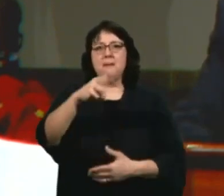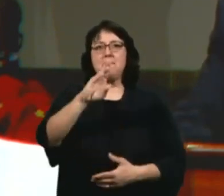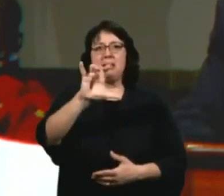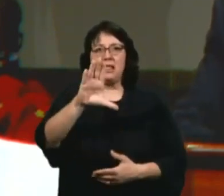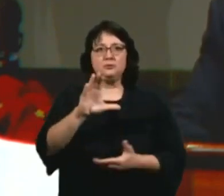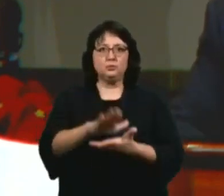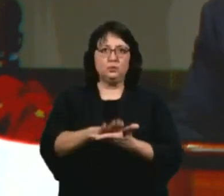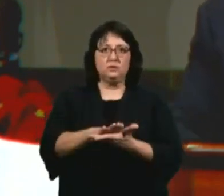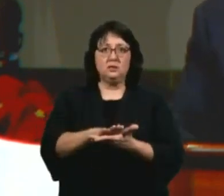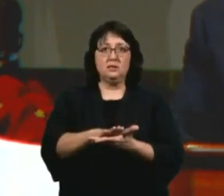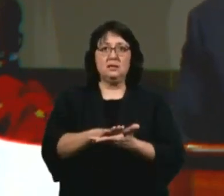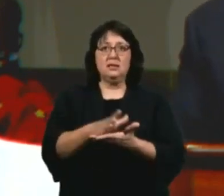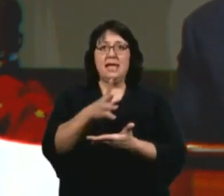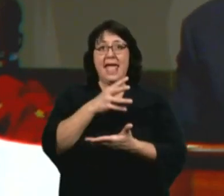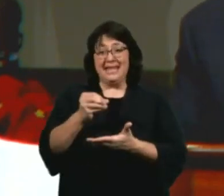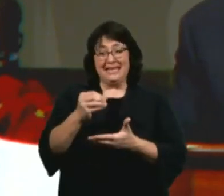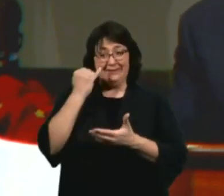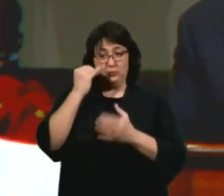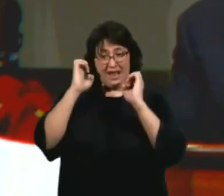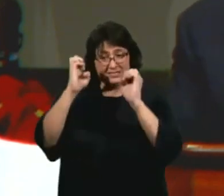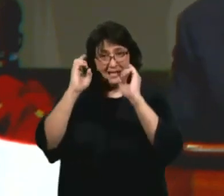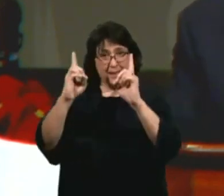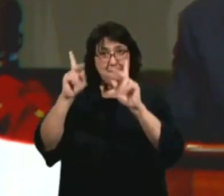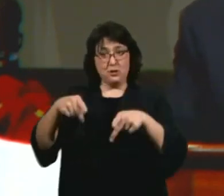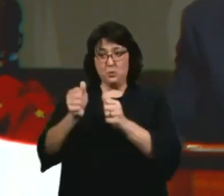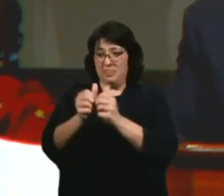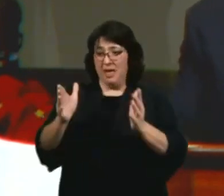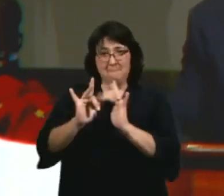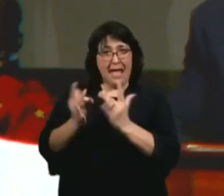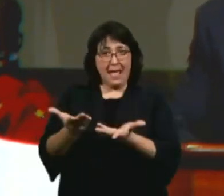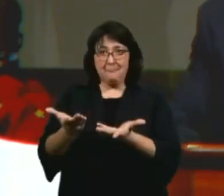And to educate a person without the Bible is just like